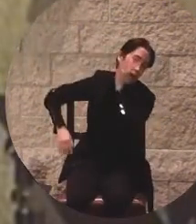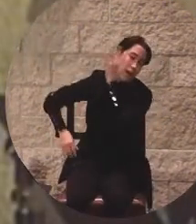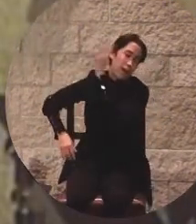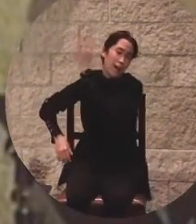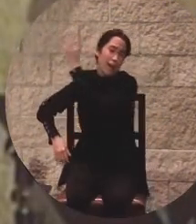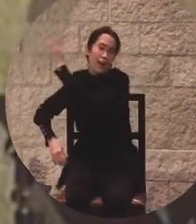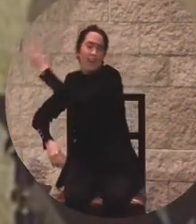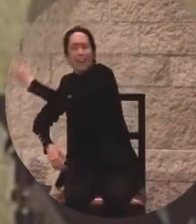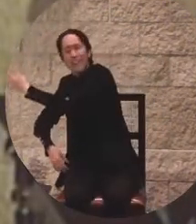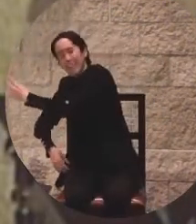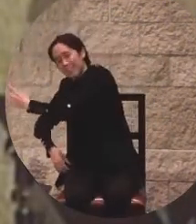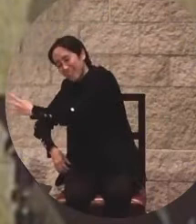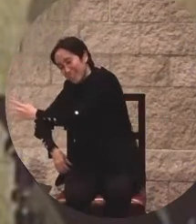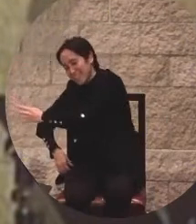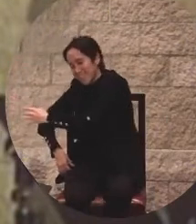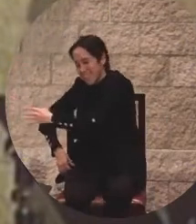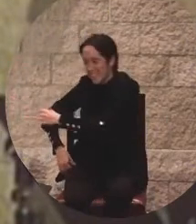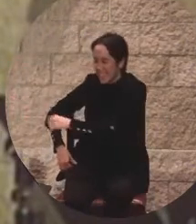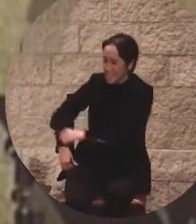away.